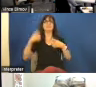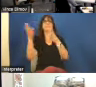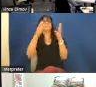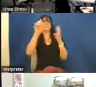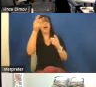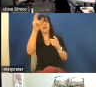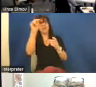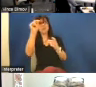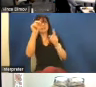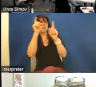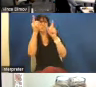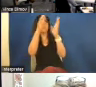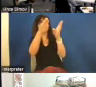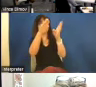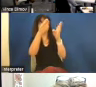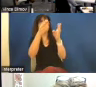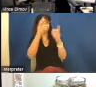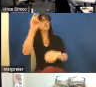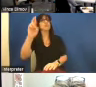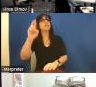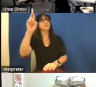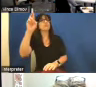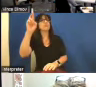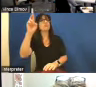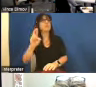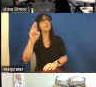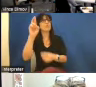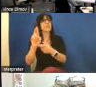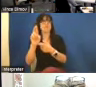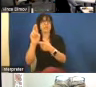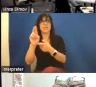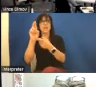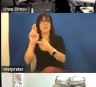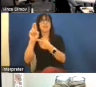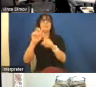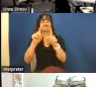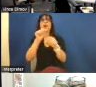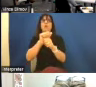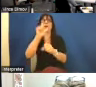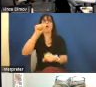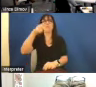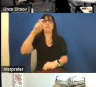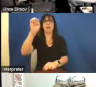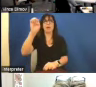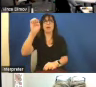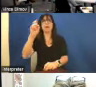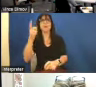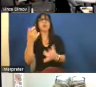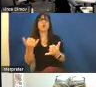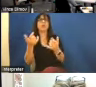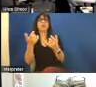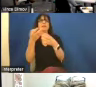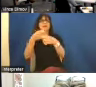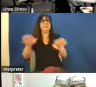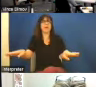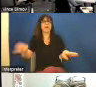Allison Waldron. Oh, go ahead. Riverton, but I work out in Alpine. We're currently kind of dividing.